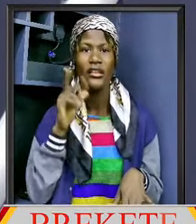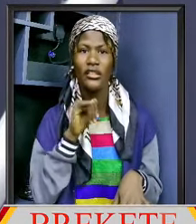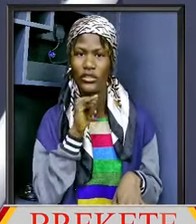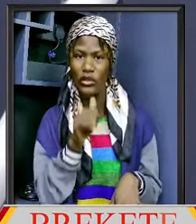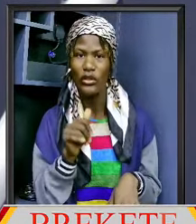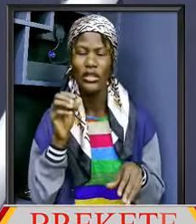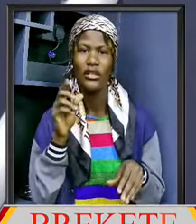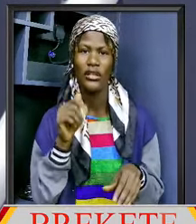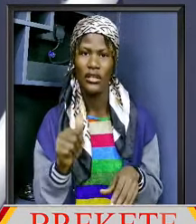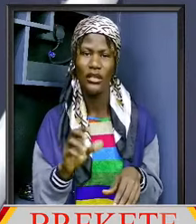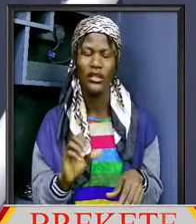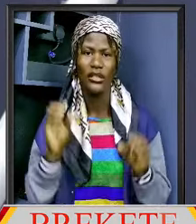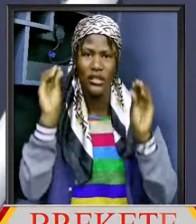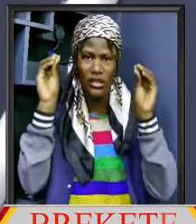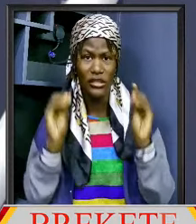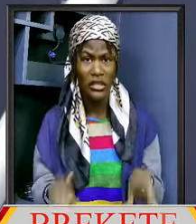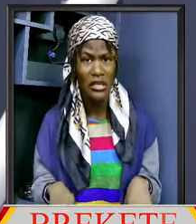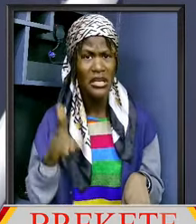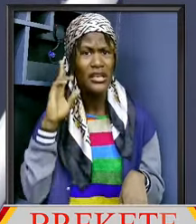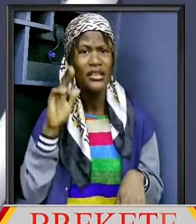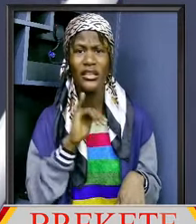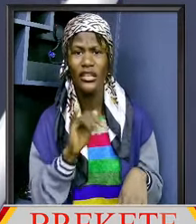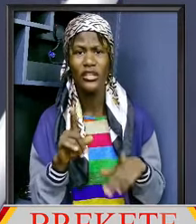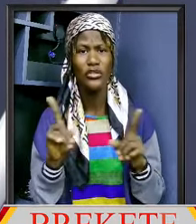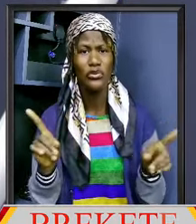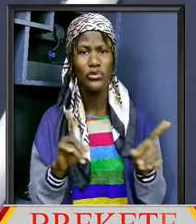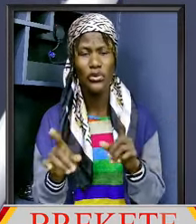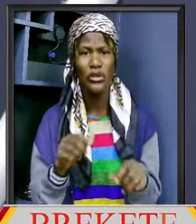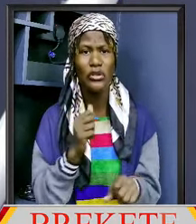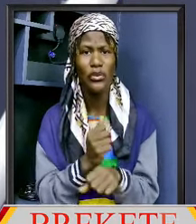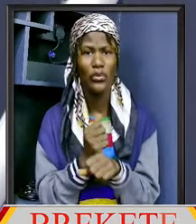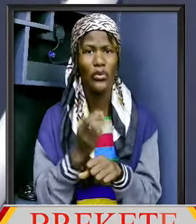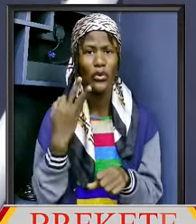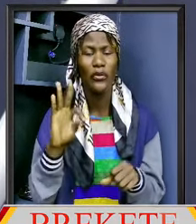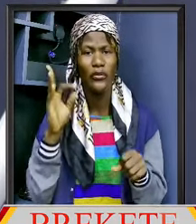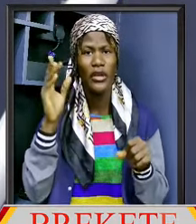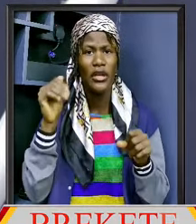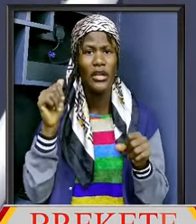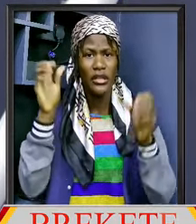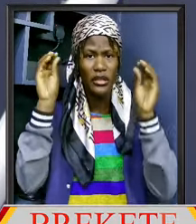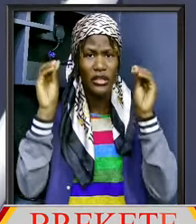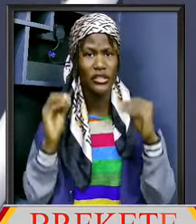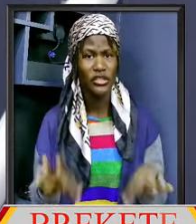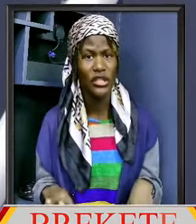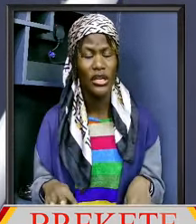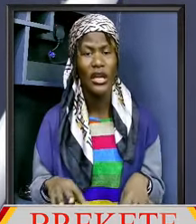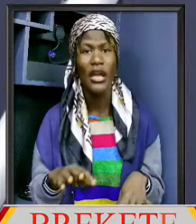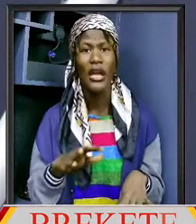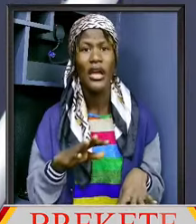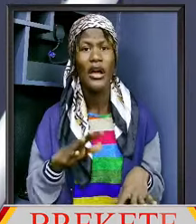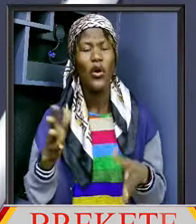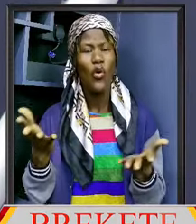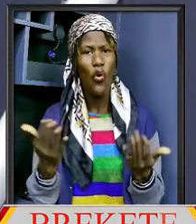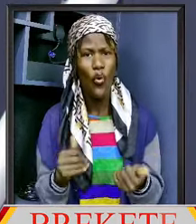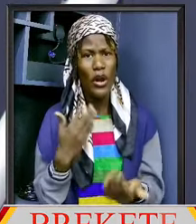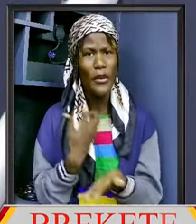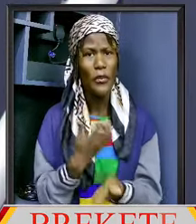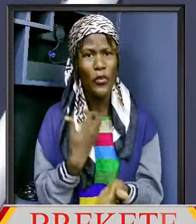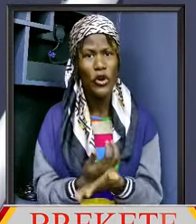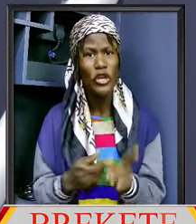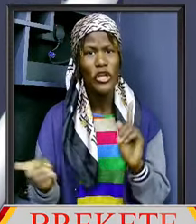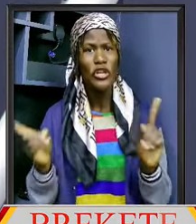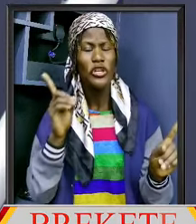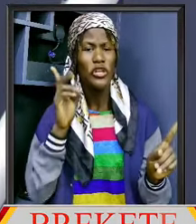in they do the work of teacher, collect money, but he no go teachers training college. He no